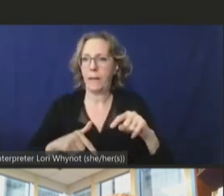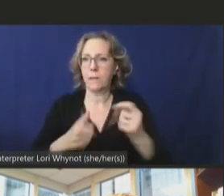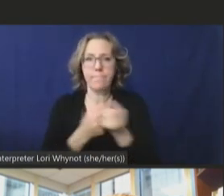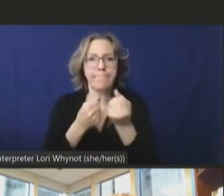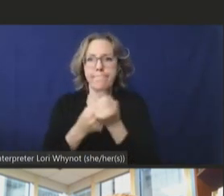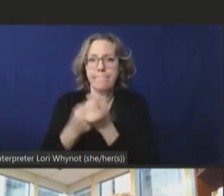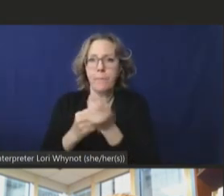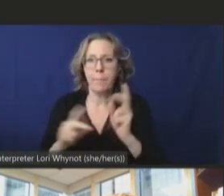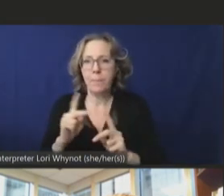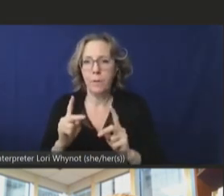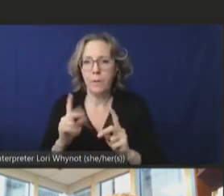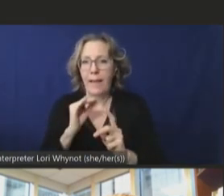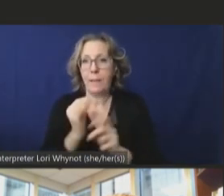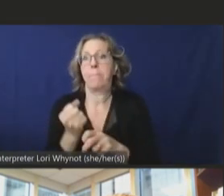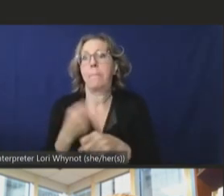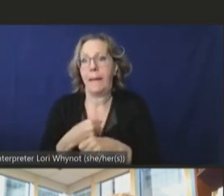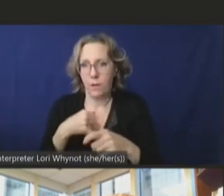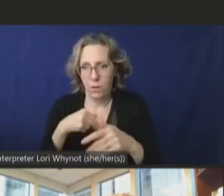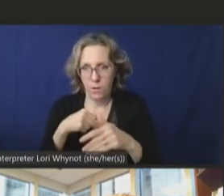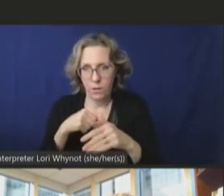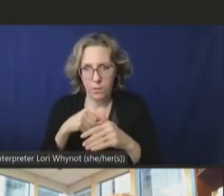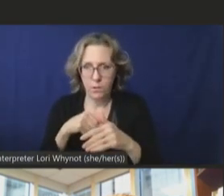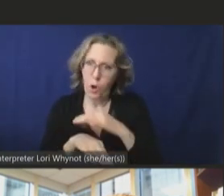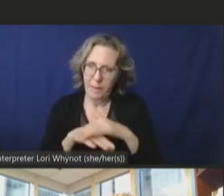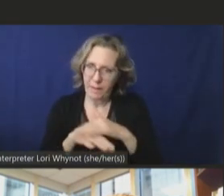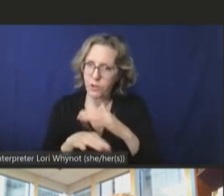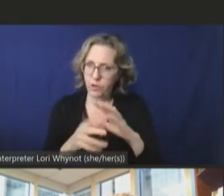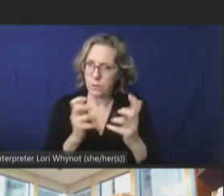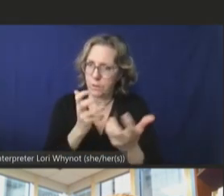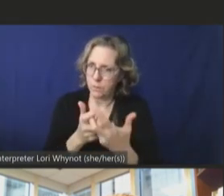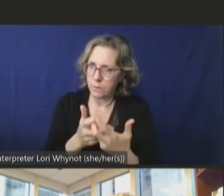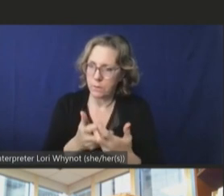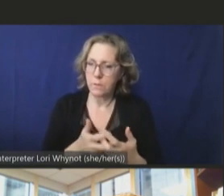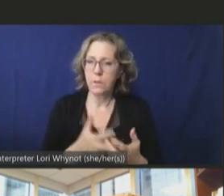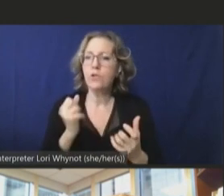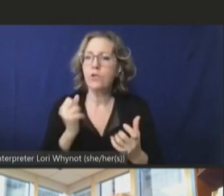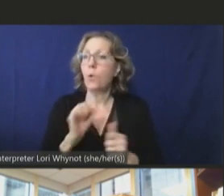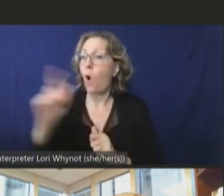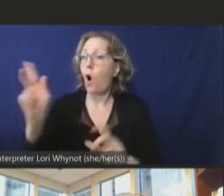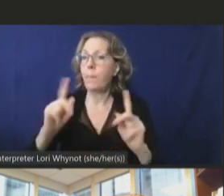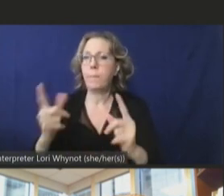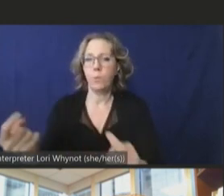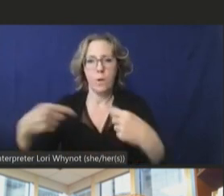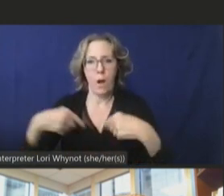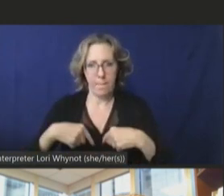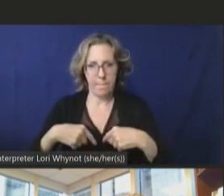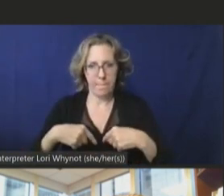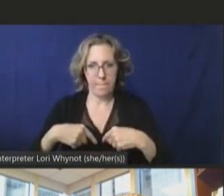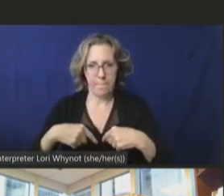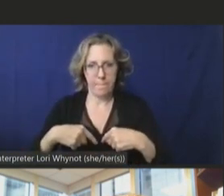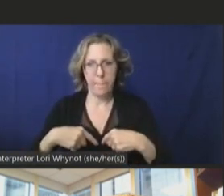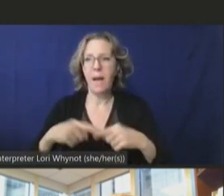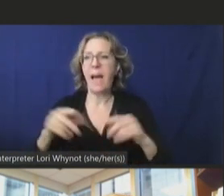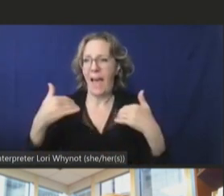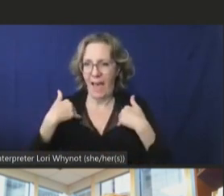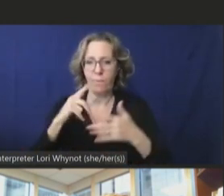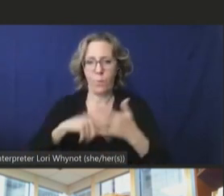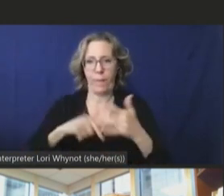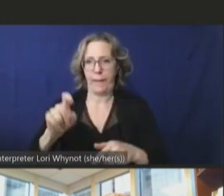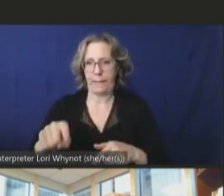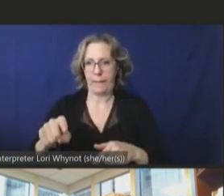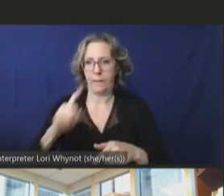create accommodations on the scale so that everybody who's coming to the game, you know, has the accommodations that they need.